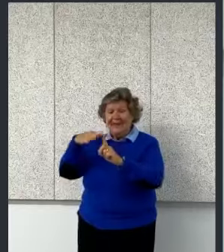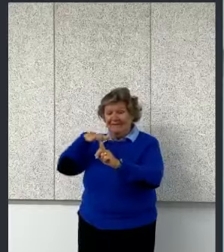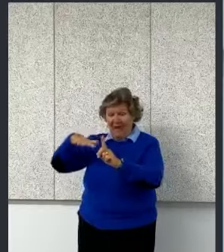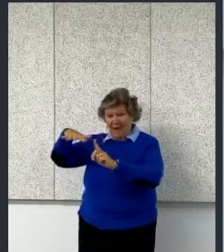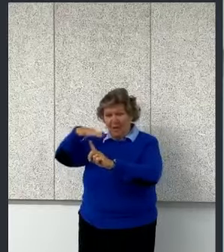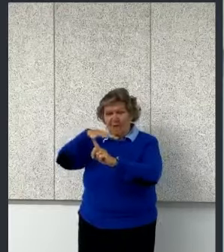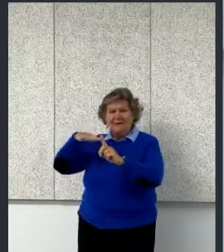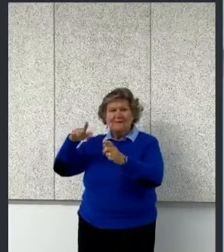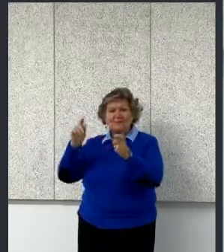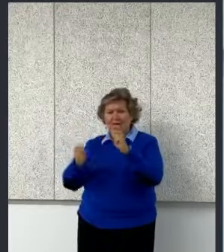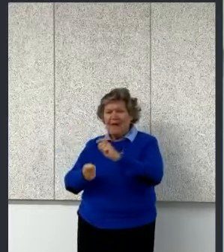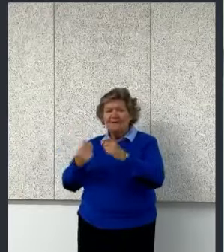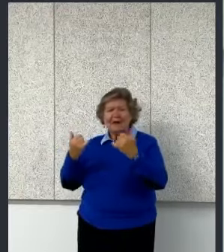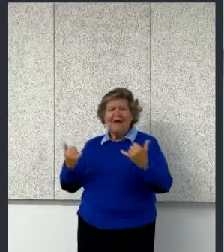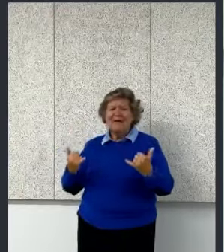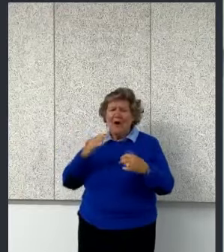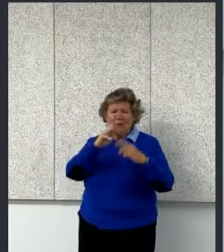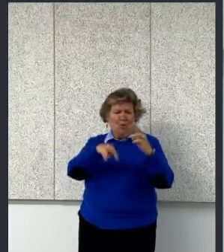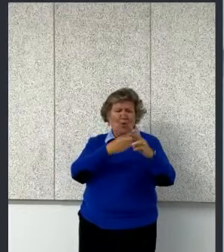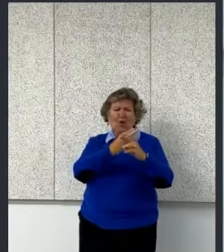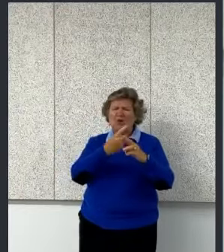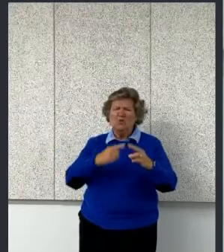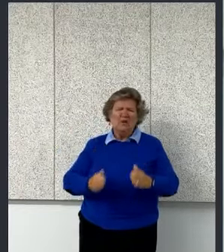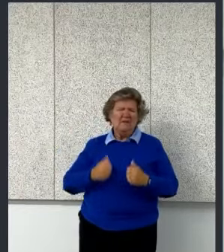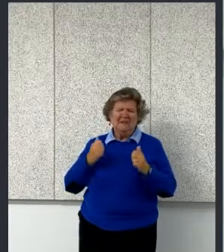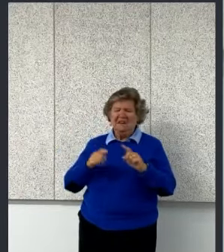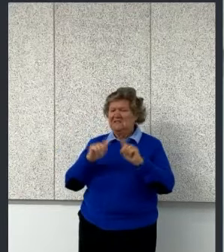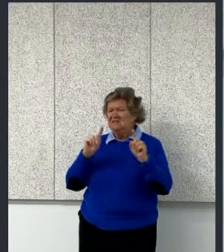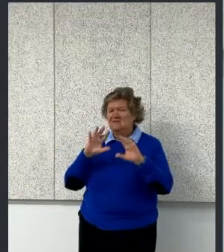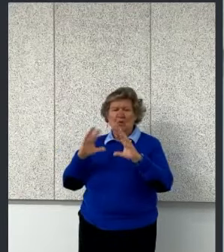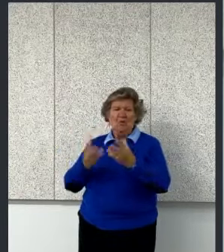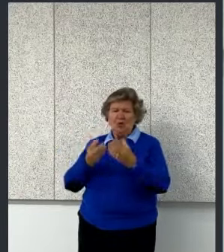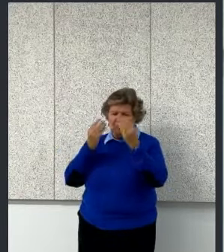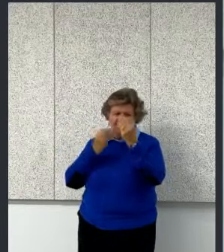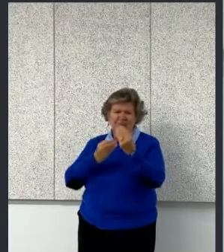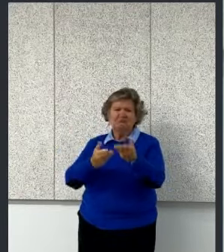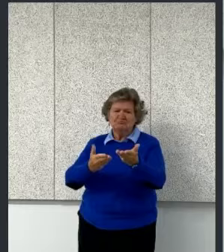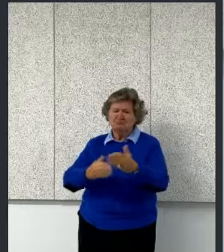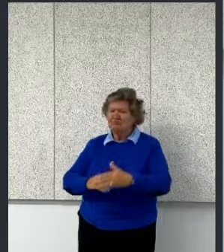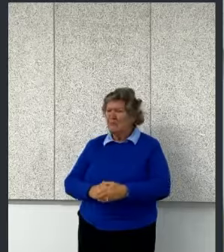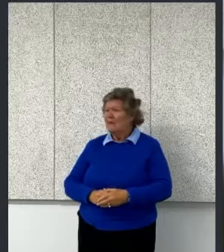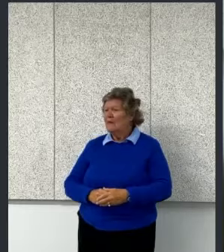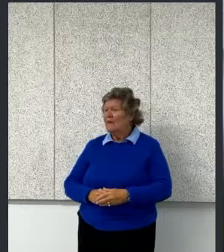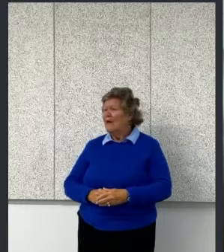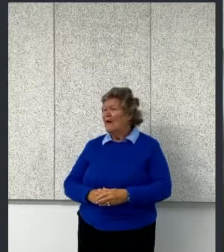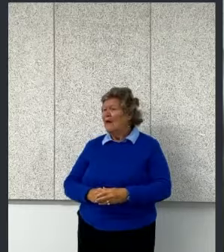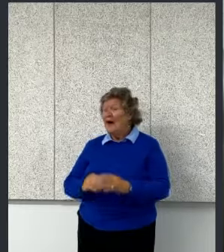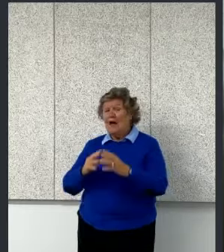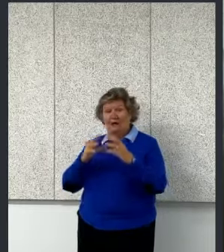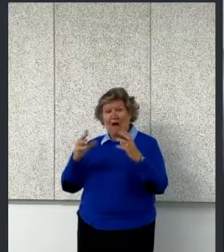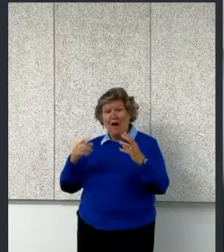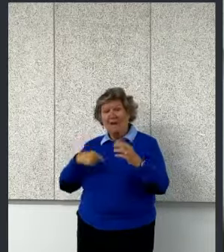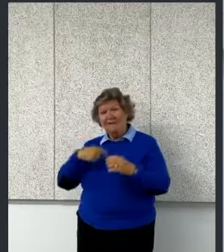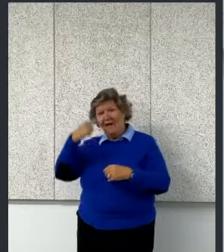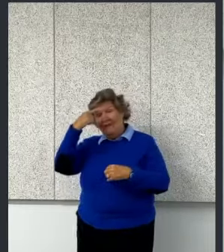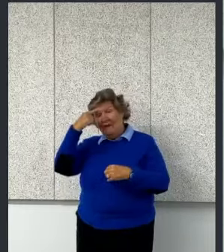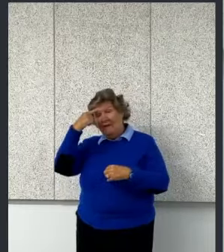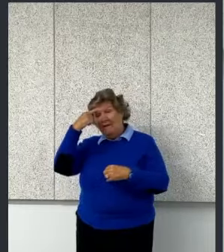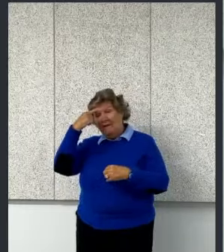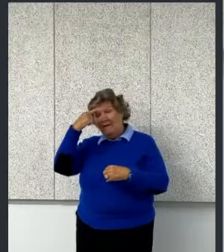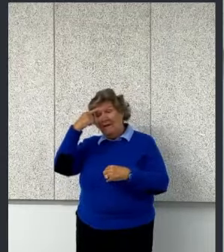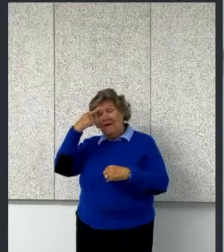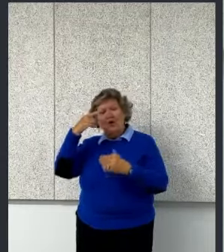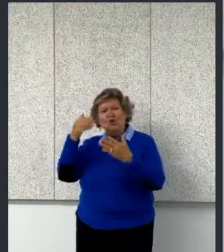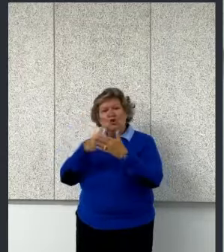changed. We are living in a different world. And there are a lot of, I think, also, like,